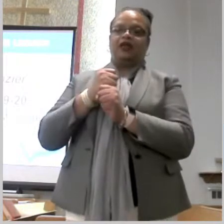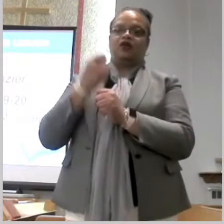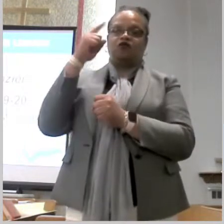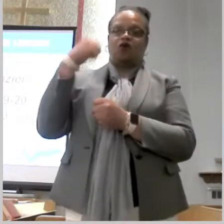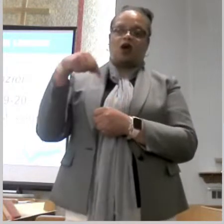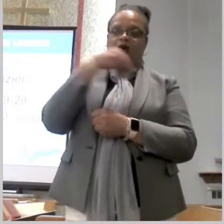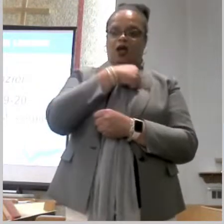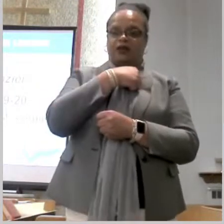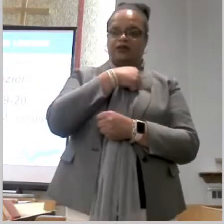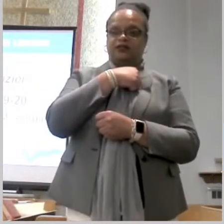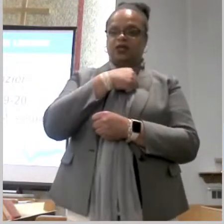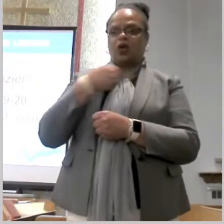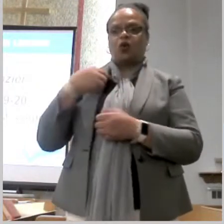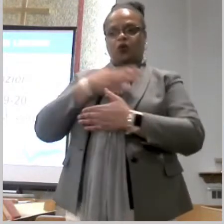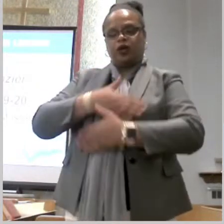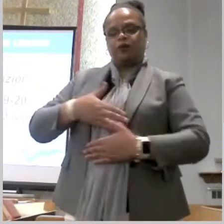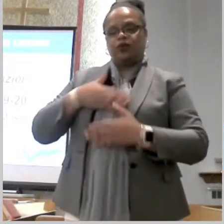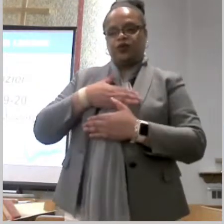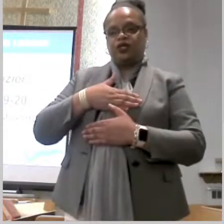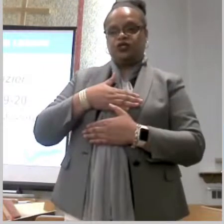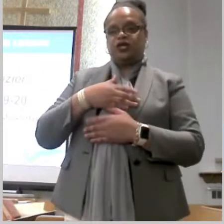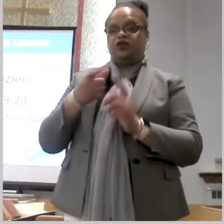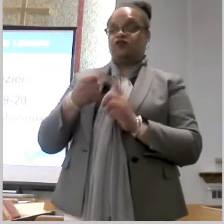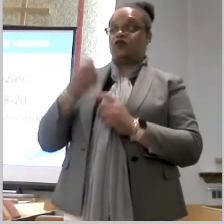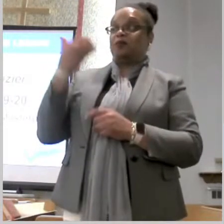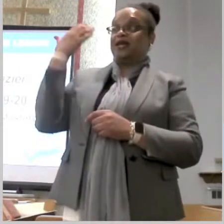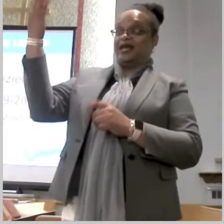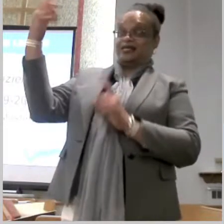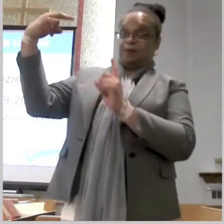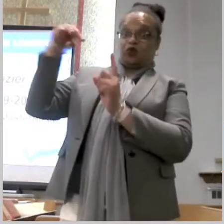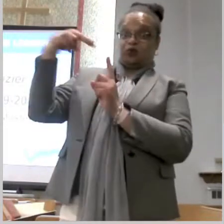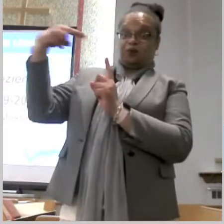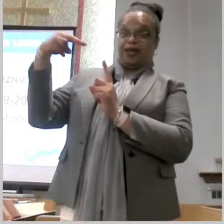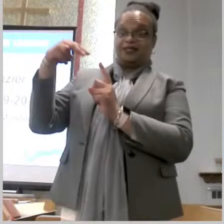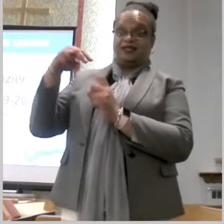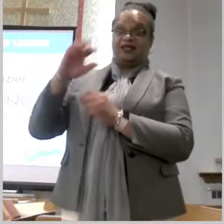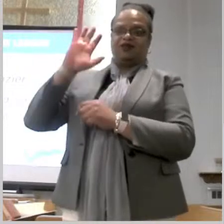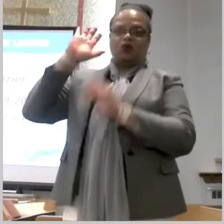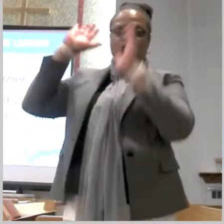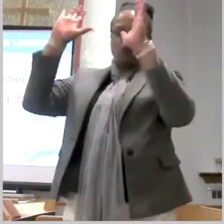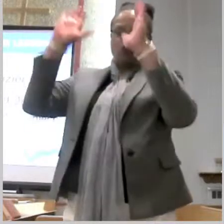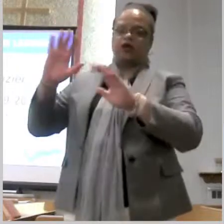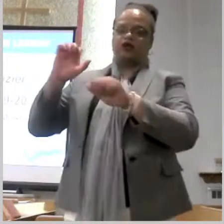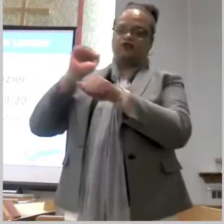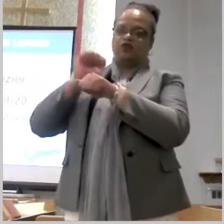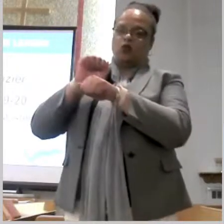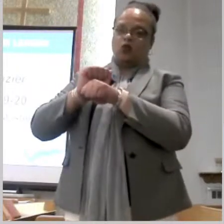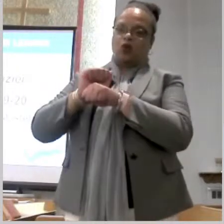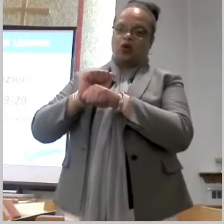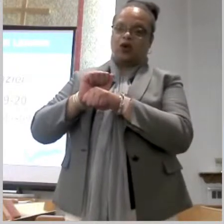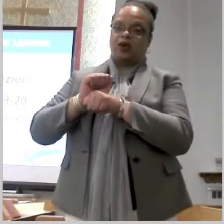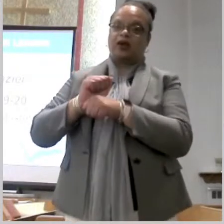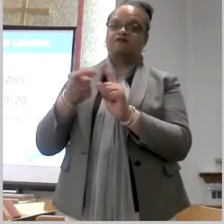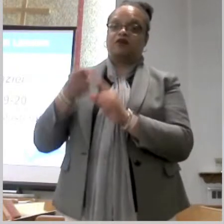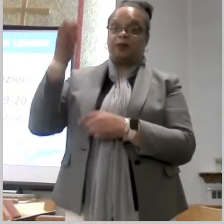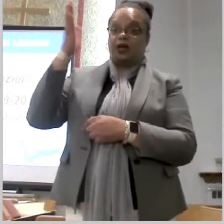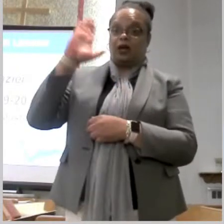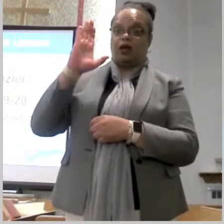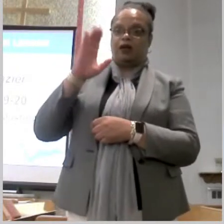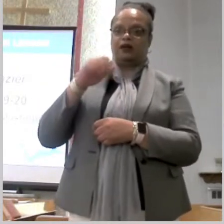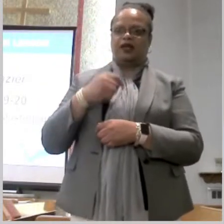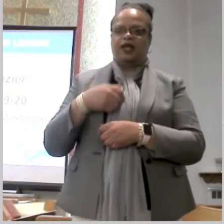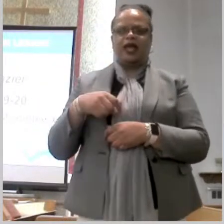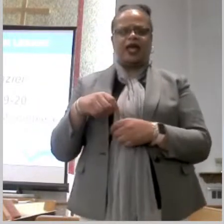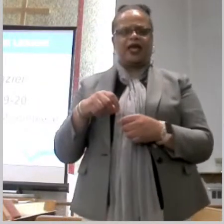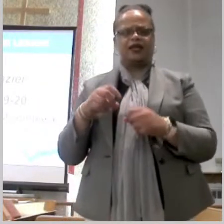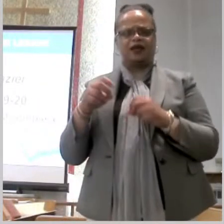May we appreciate from an artist's perspective, right, the masterpiece of God. Let us truly approach things, right, with the